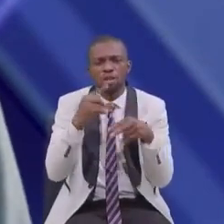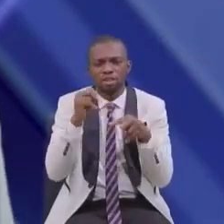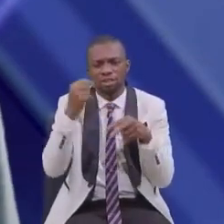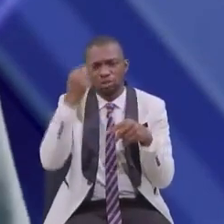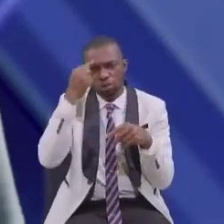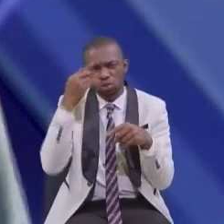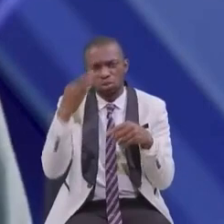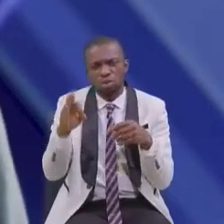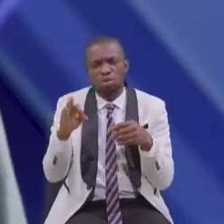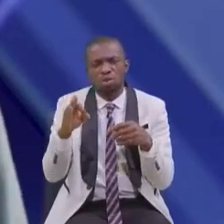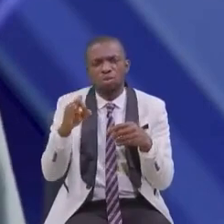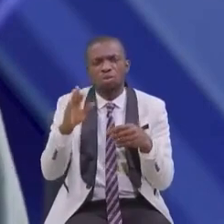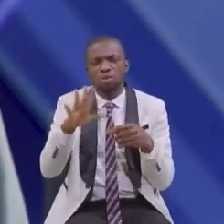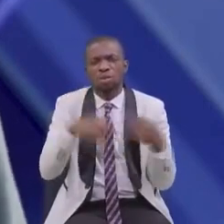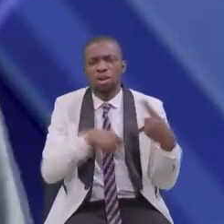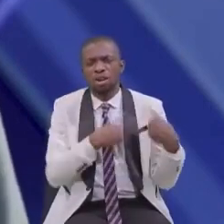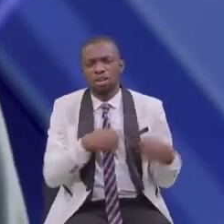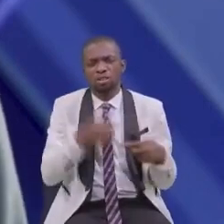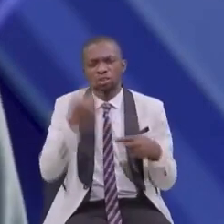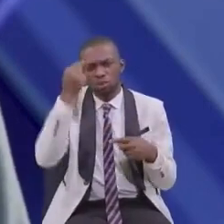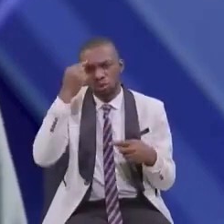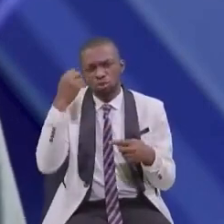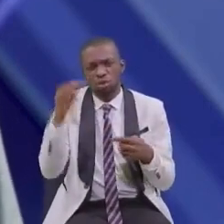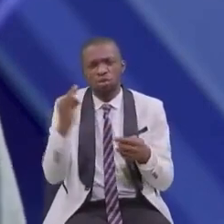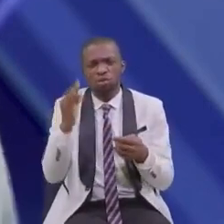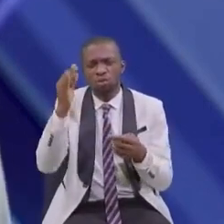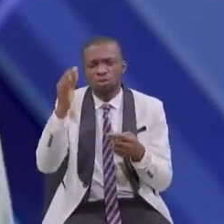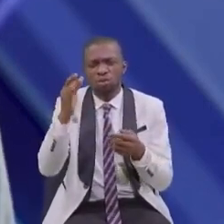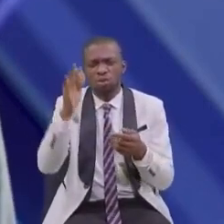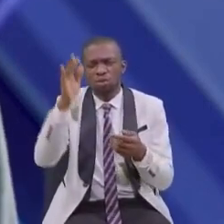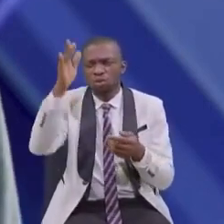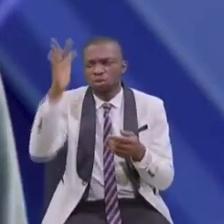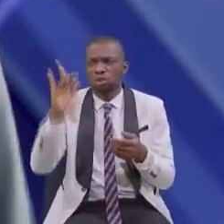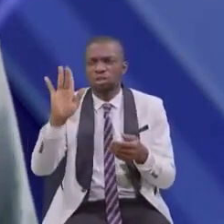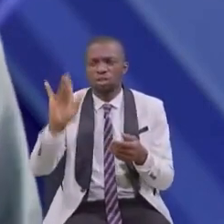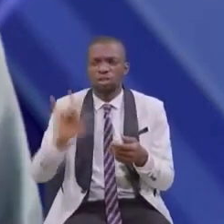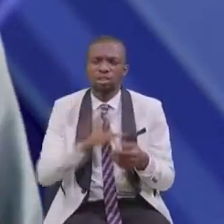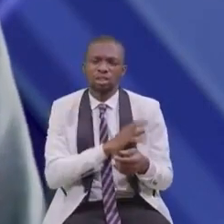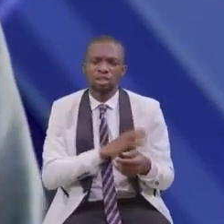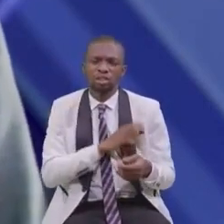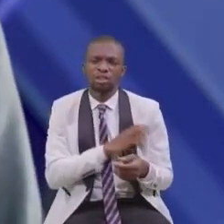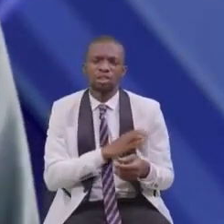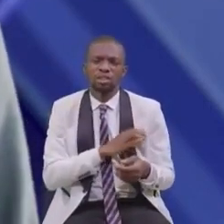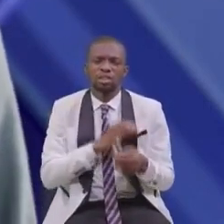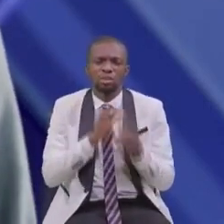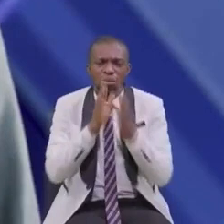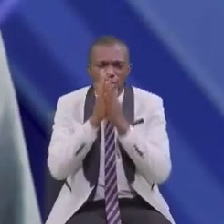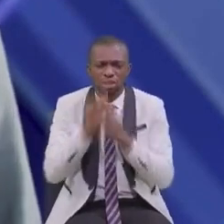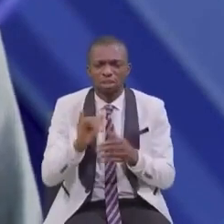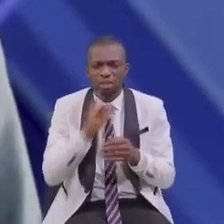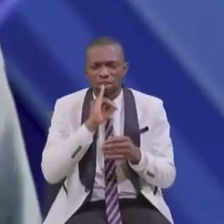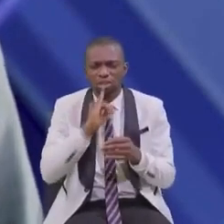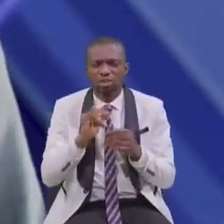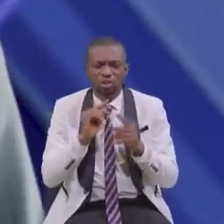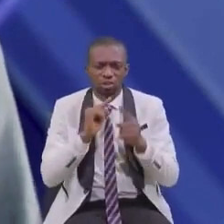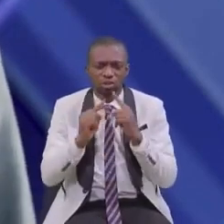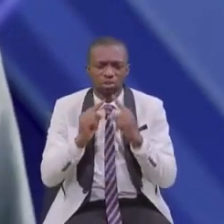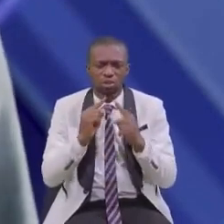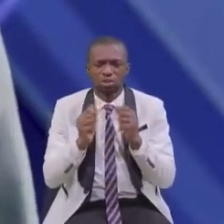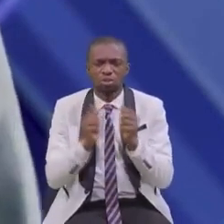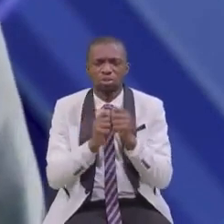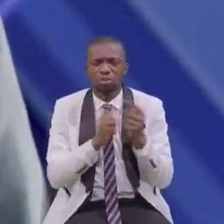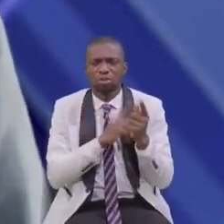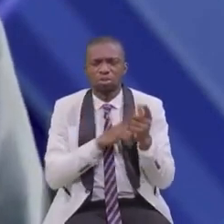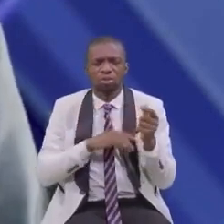of uprightness. Pray, brethren, pray. Prayer is talking to the Lord. Prayer is not keeping quiet. Prayer is not